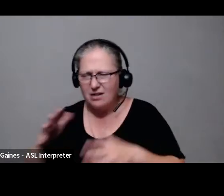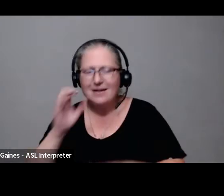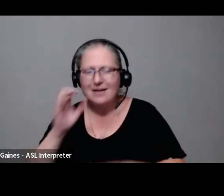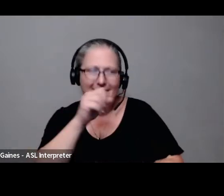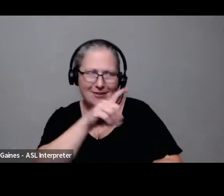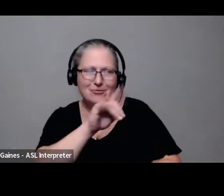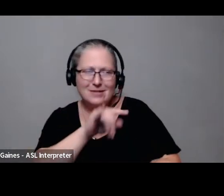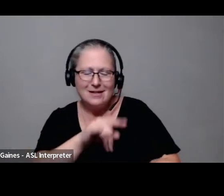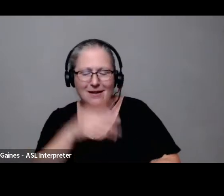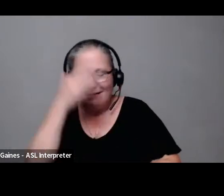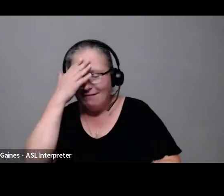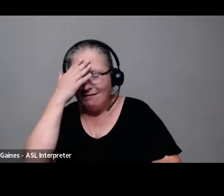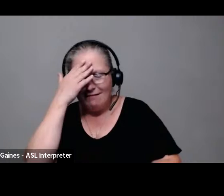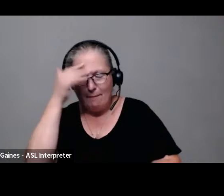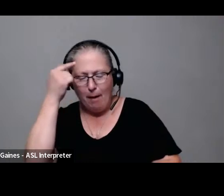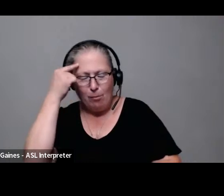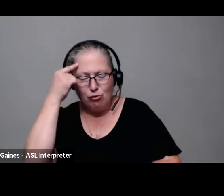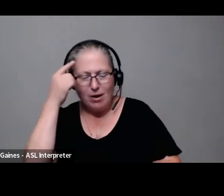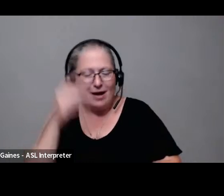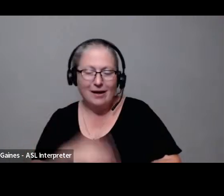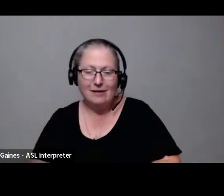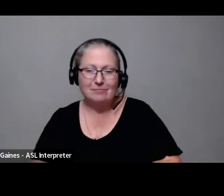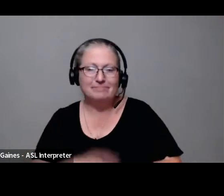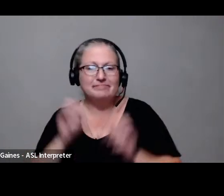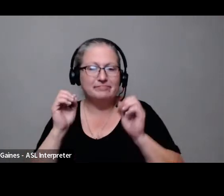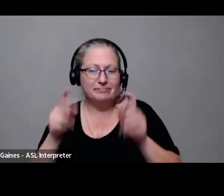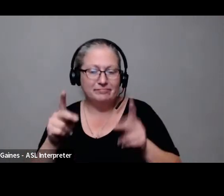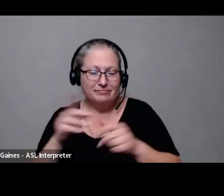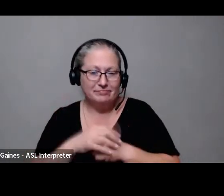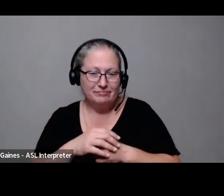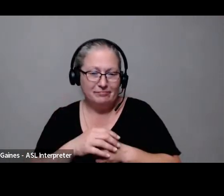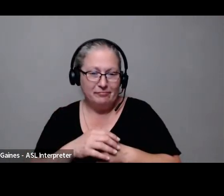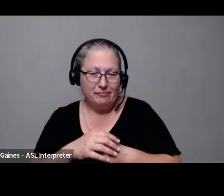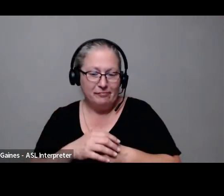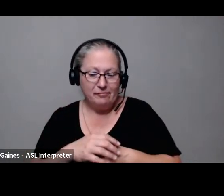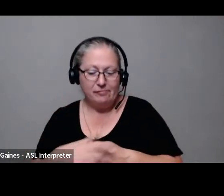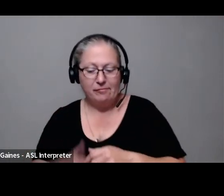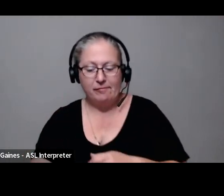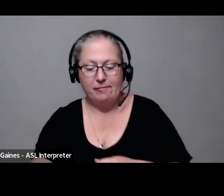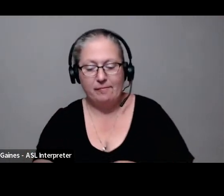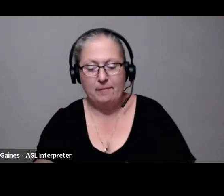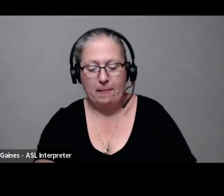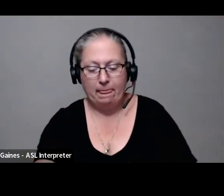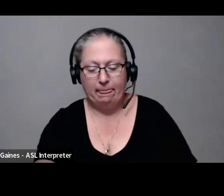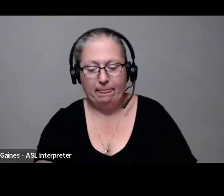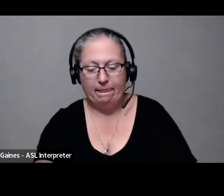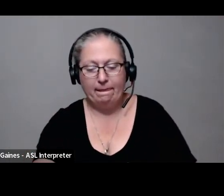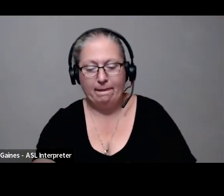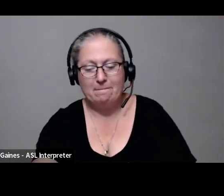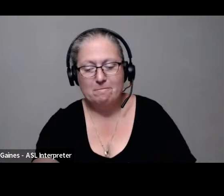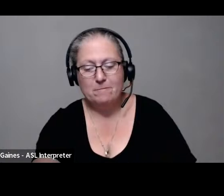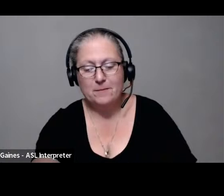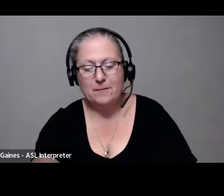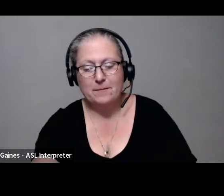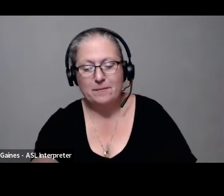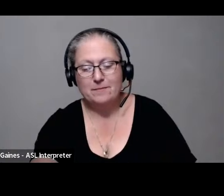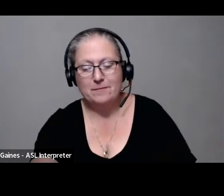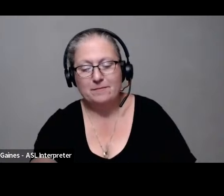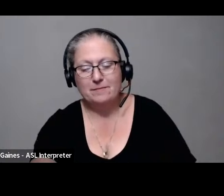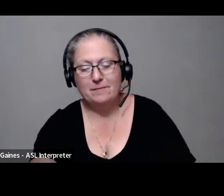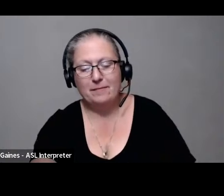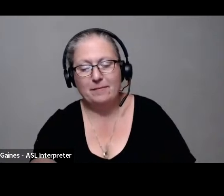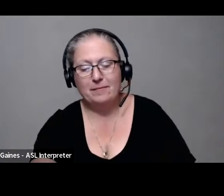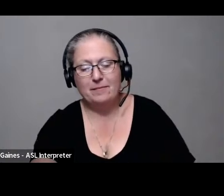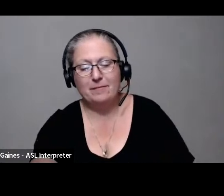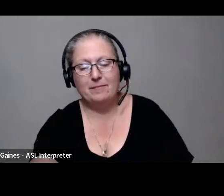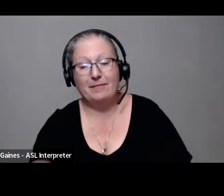one. Goodness, my brain. Okay. All right. This is our last meeting until the